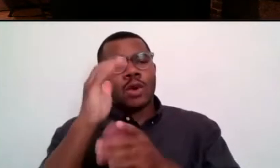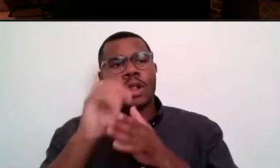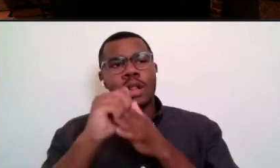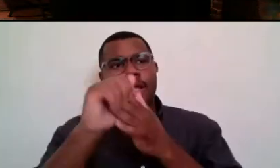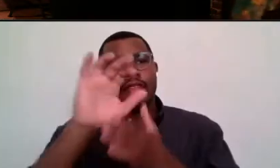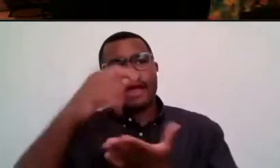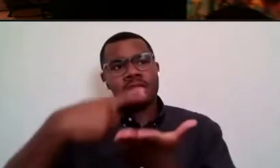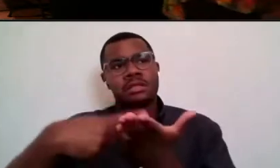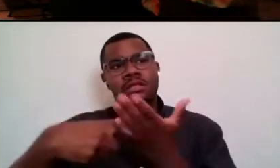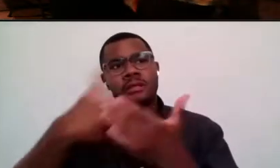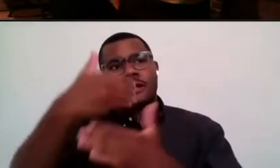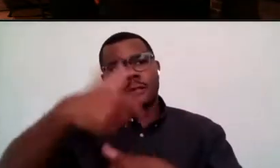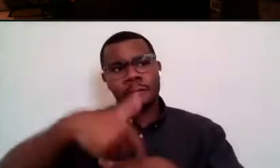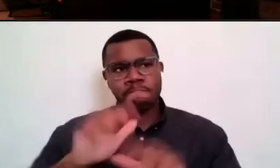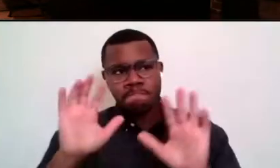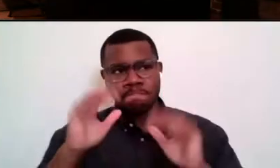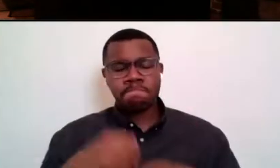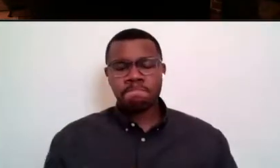to you.